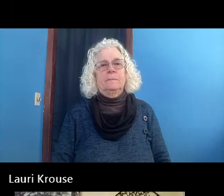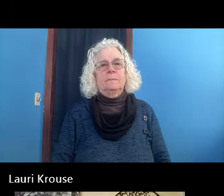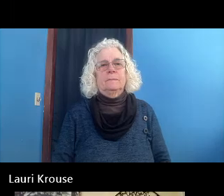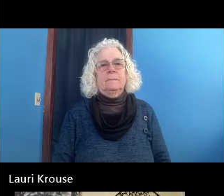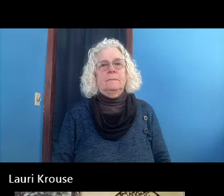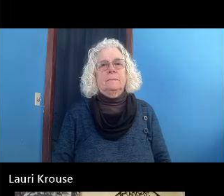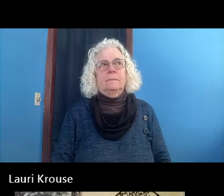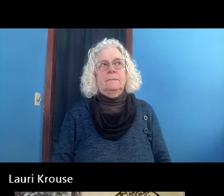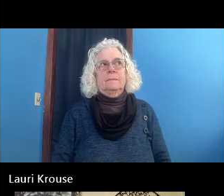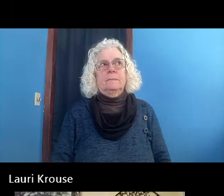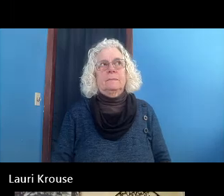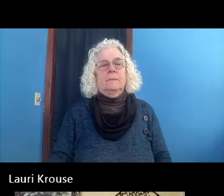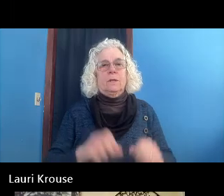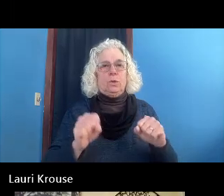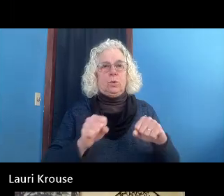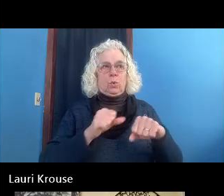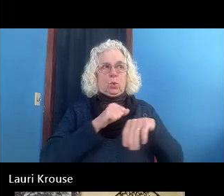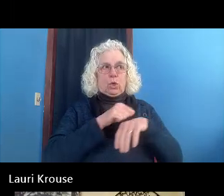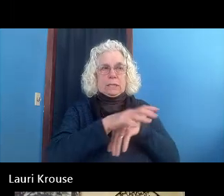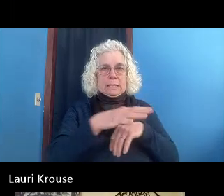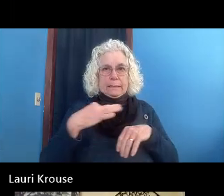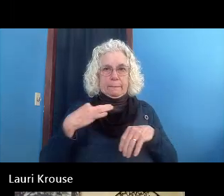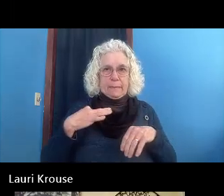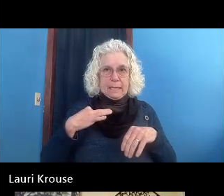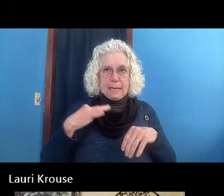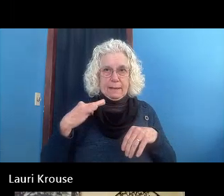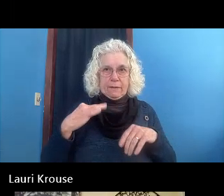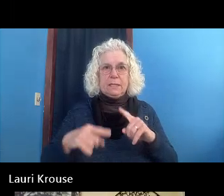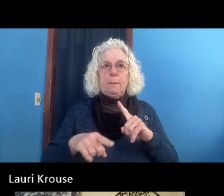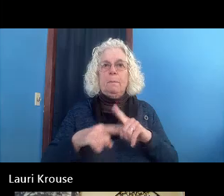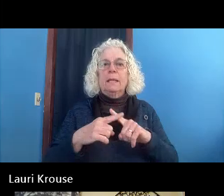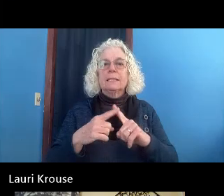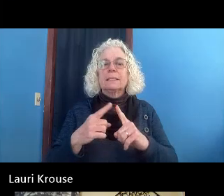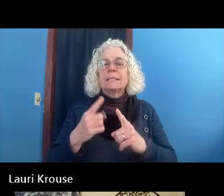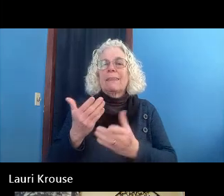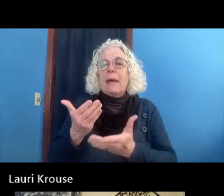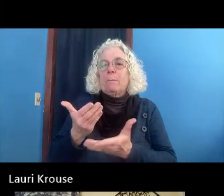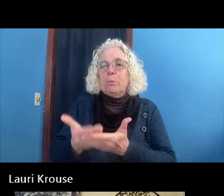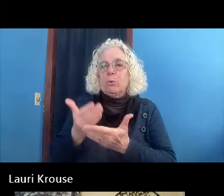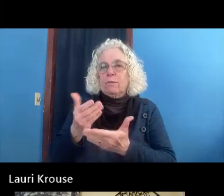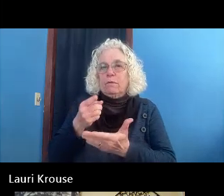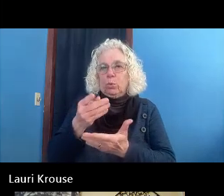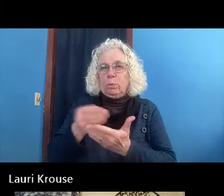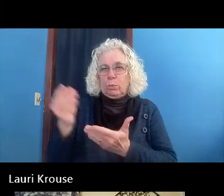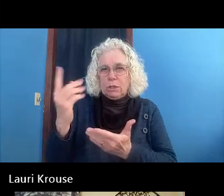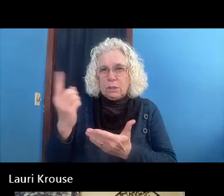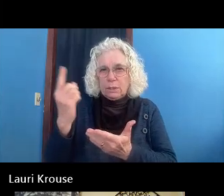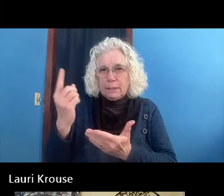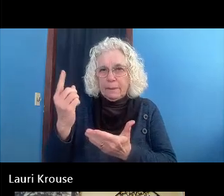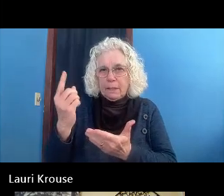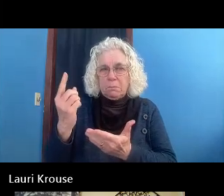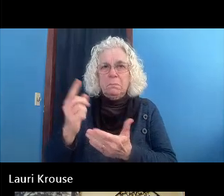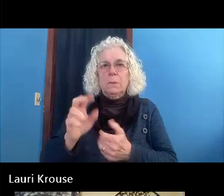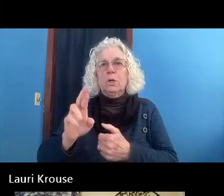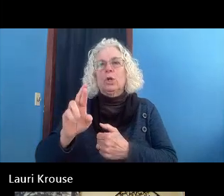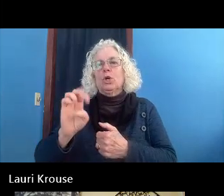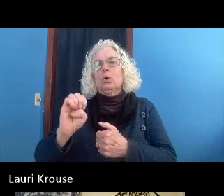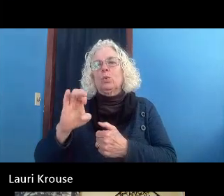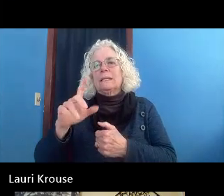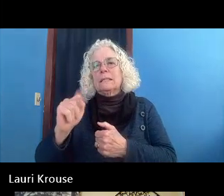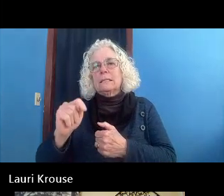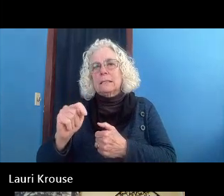an application, they would also have to submit their proof of purchase, which usually is a receipt. It could